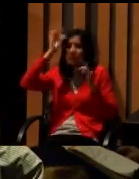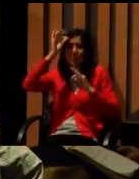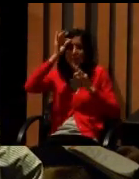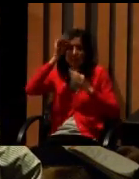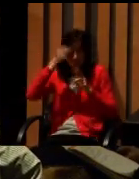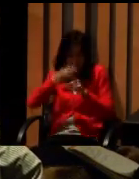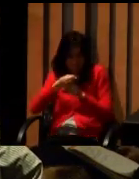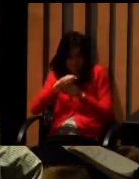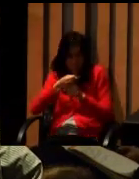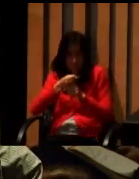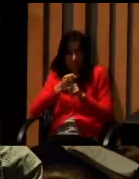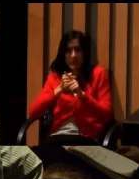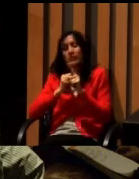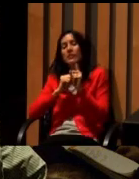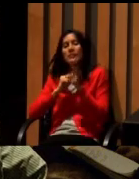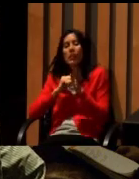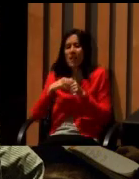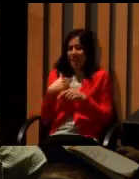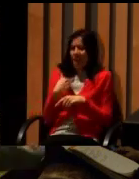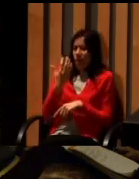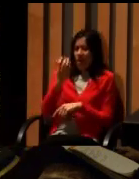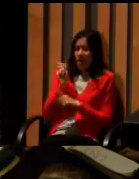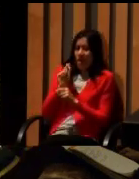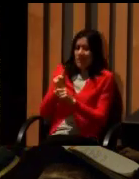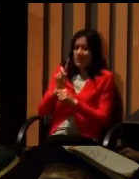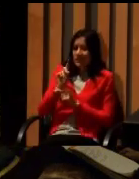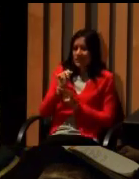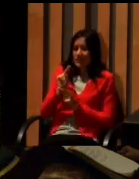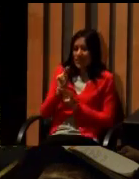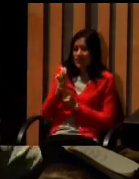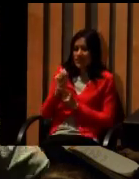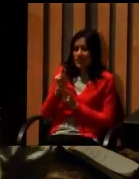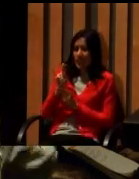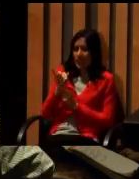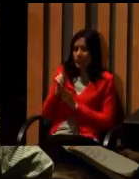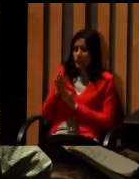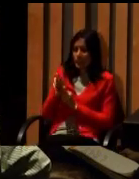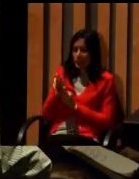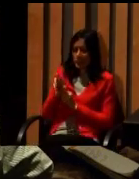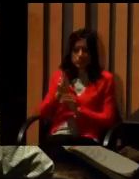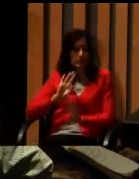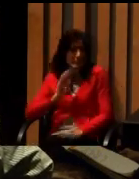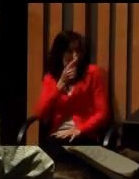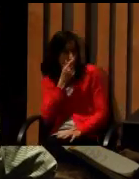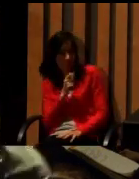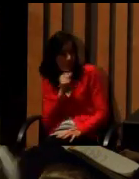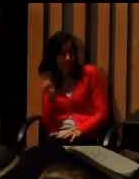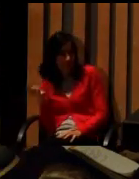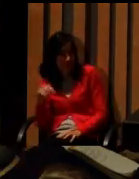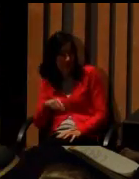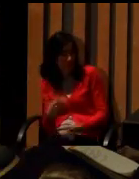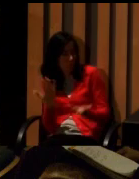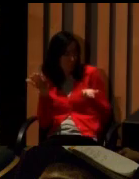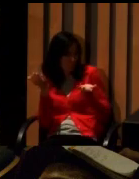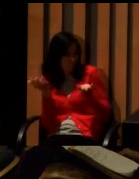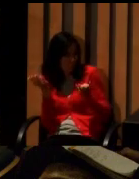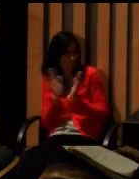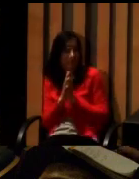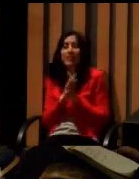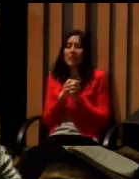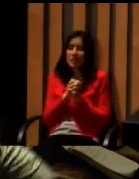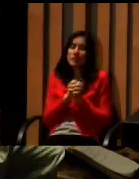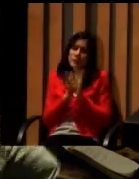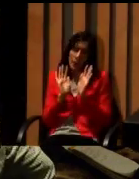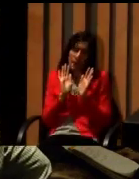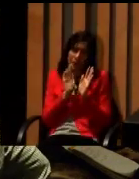Daniel Snyder, but interesting enough, there's been a lot of people in and out today, and he hasn't been there, nor anyone from the organization. So I'm gonna direct it